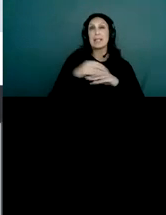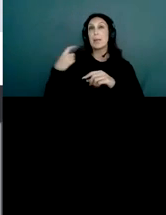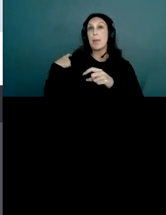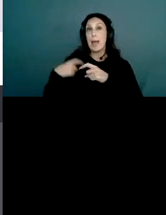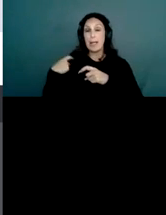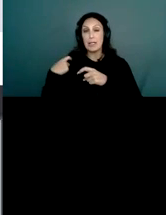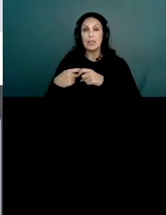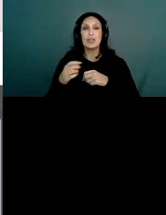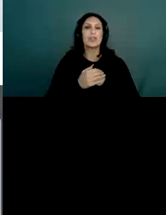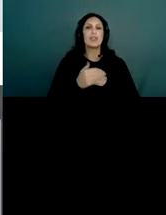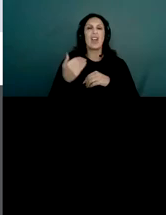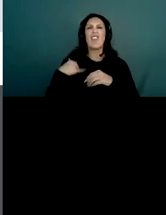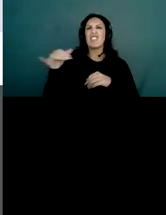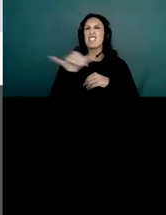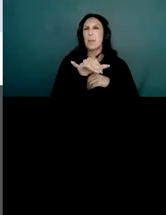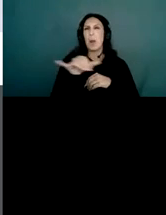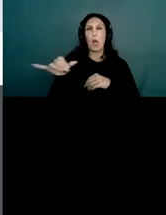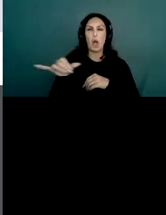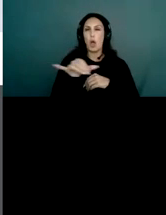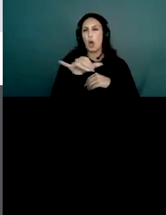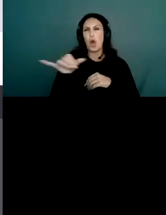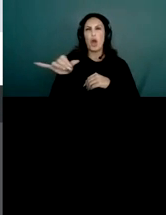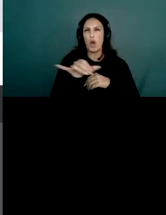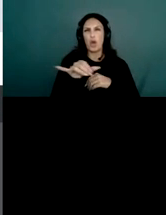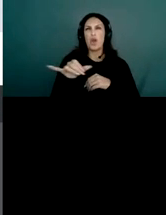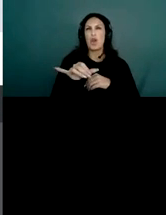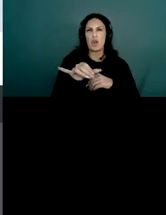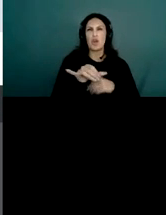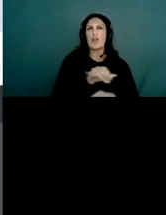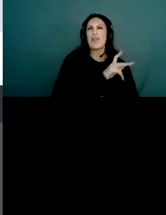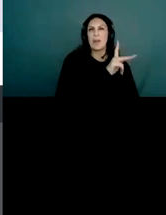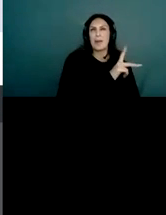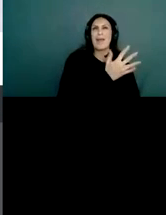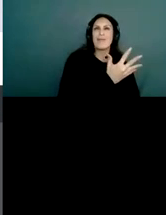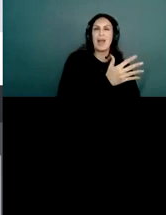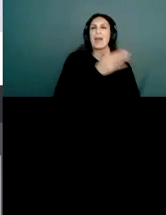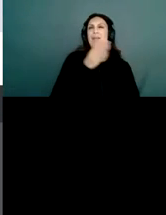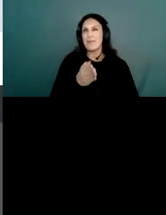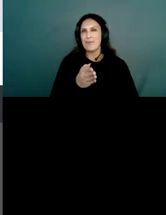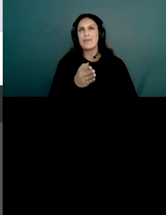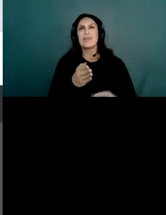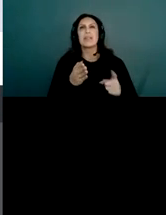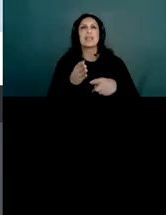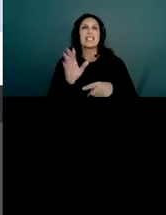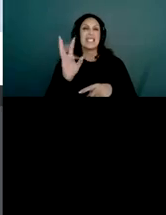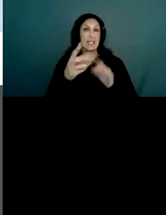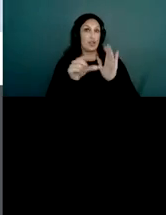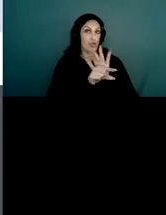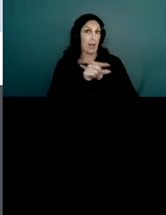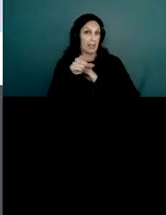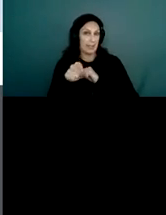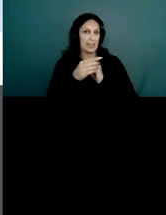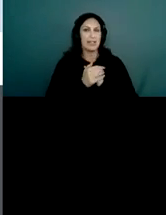So they have similar things, but apparently built a little more for the adolescents. We have Beat the Clock, Acting It Out, Art